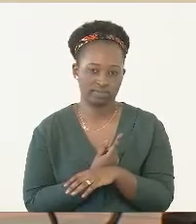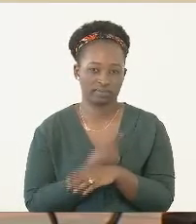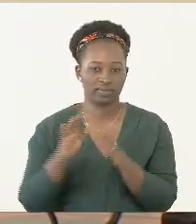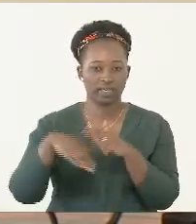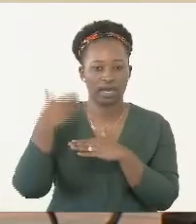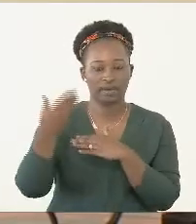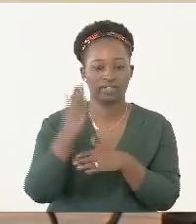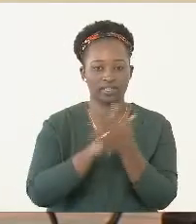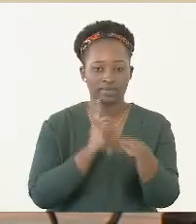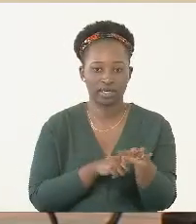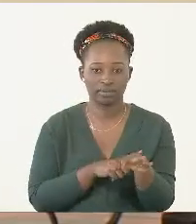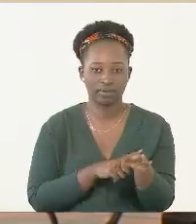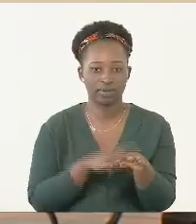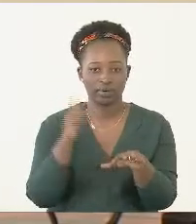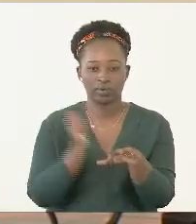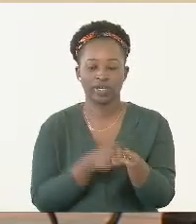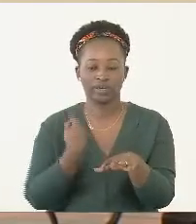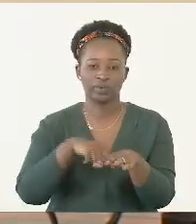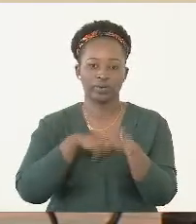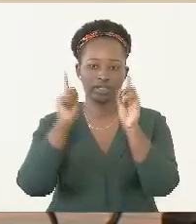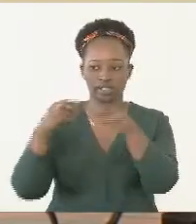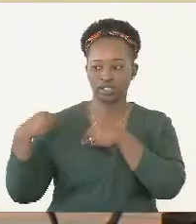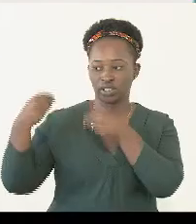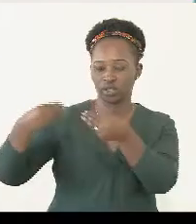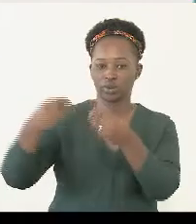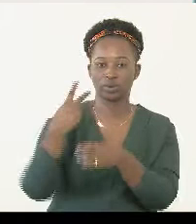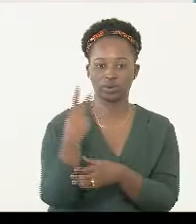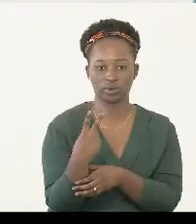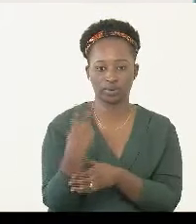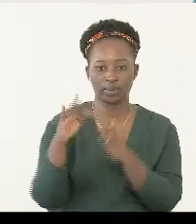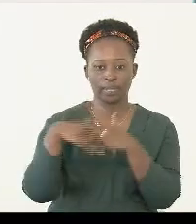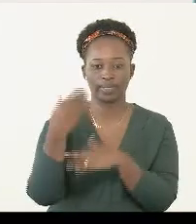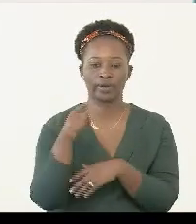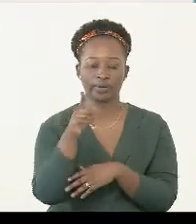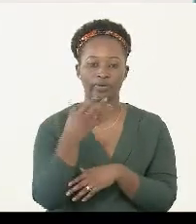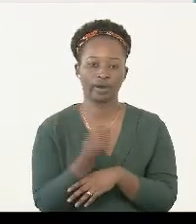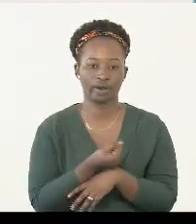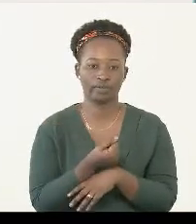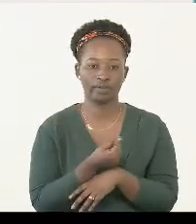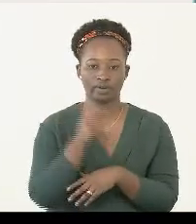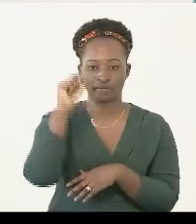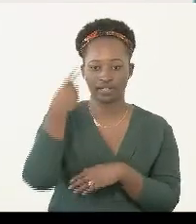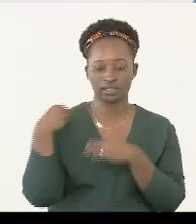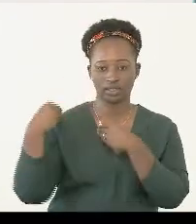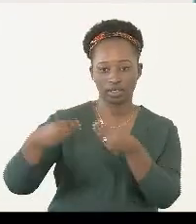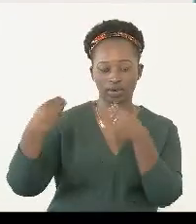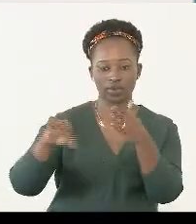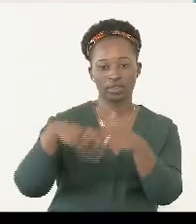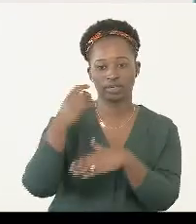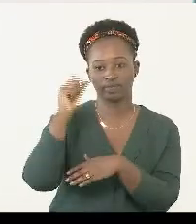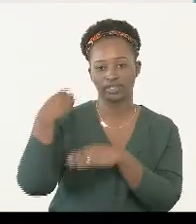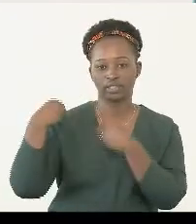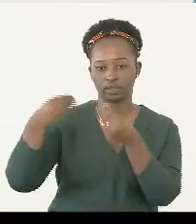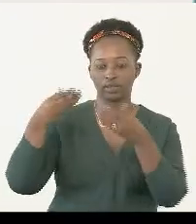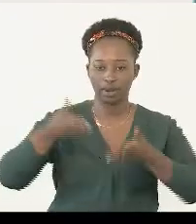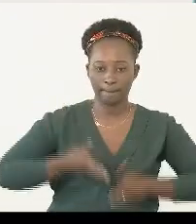Then after some time, when we reach generation 2, so you have first generation, then the first generation